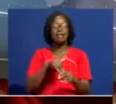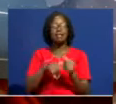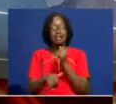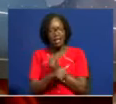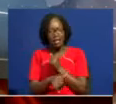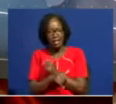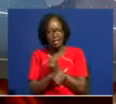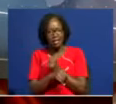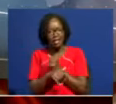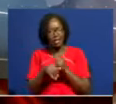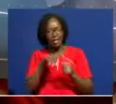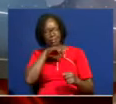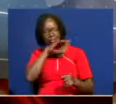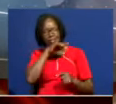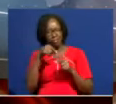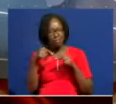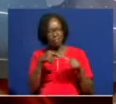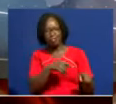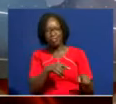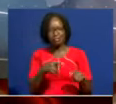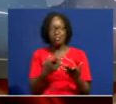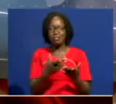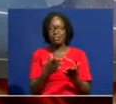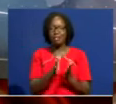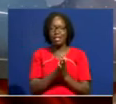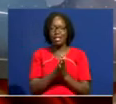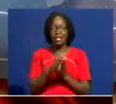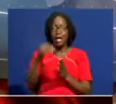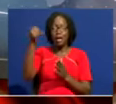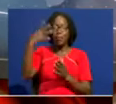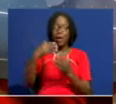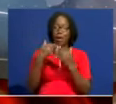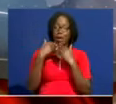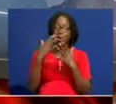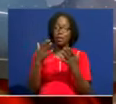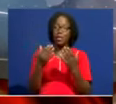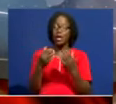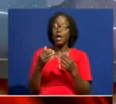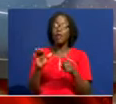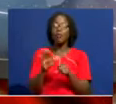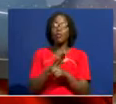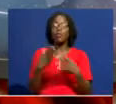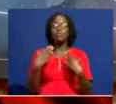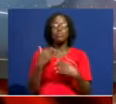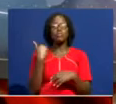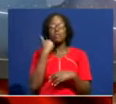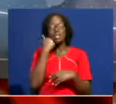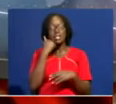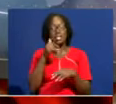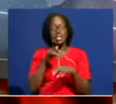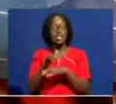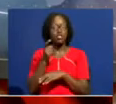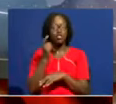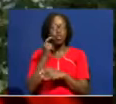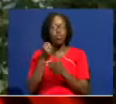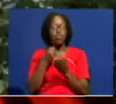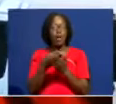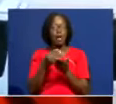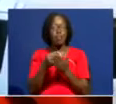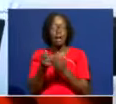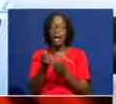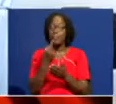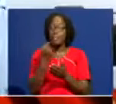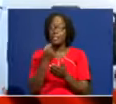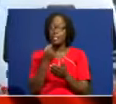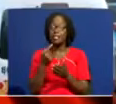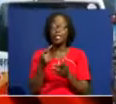street lights, just to mention but a few. According to residents, most patients are sent to buy essential medicines or even